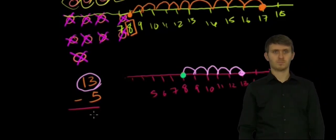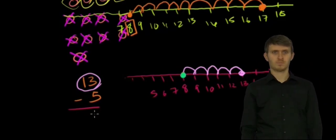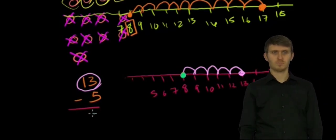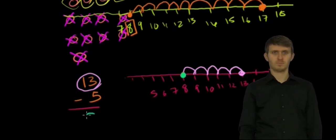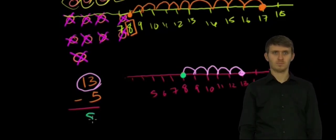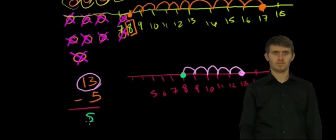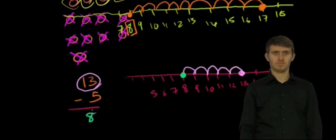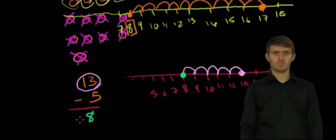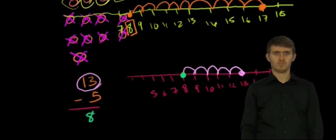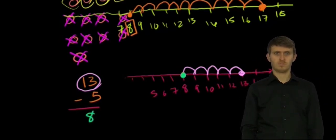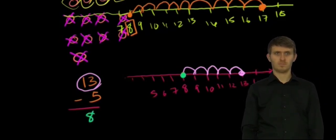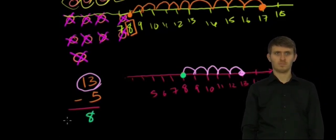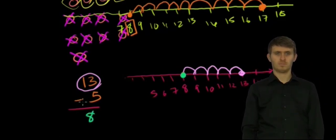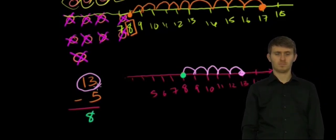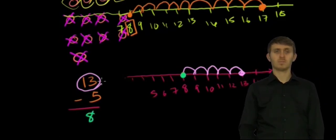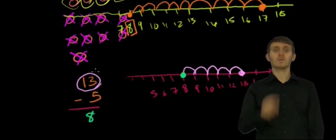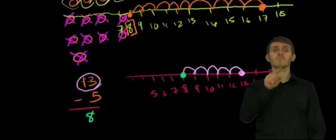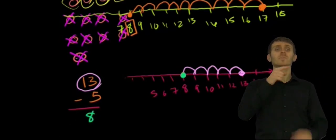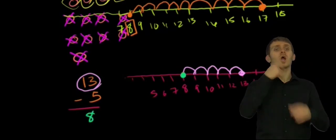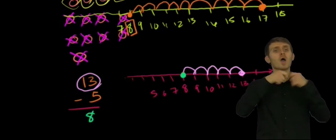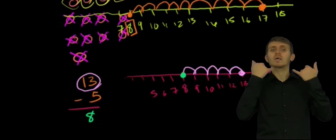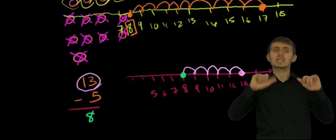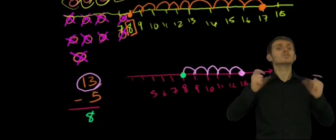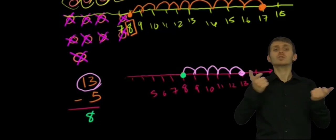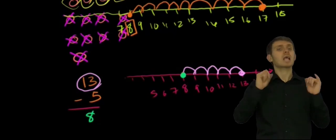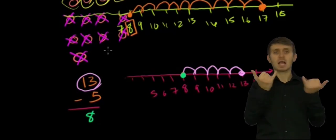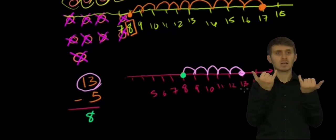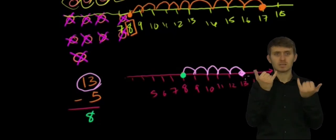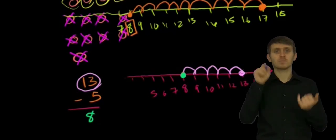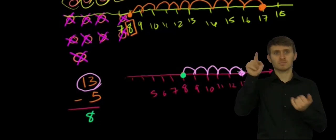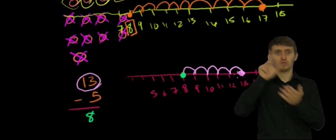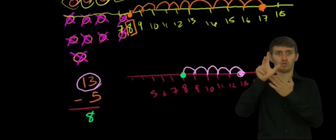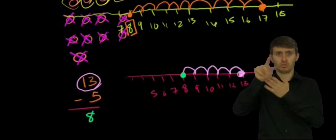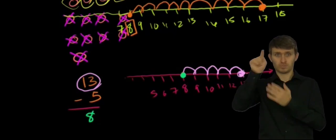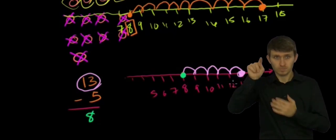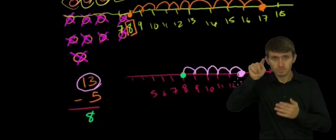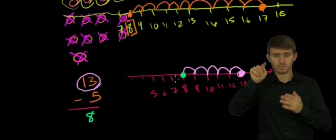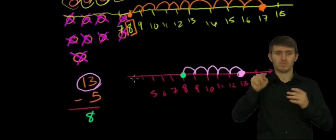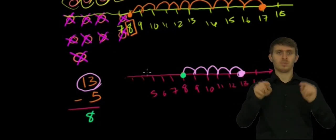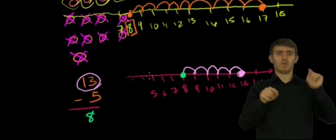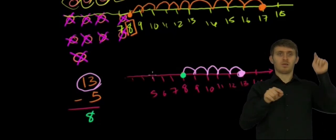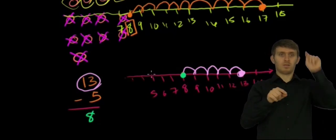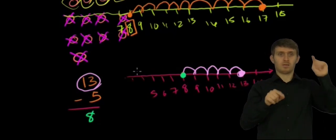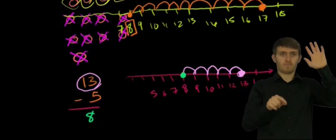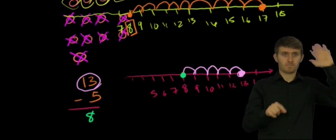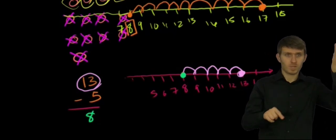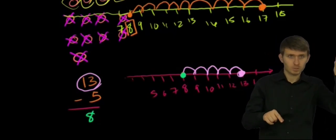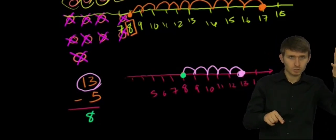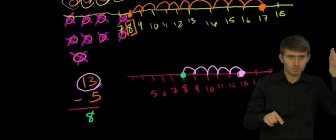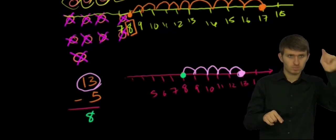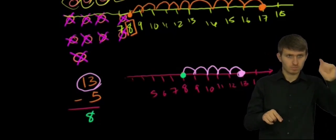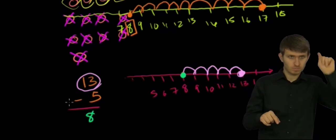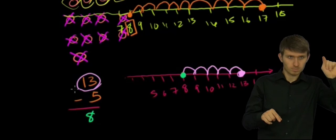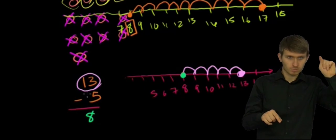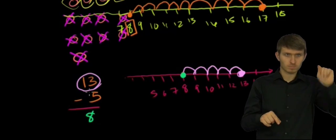5 is equal to 8. Now another way we could have thought about that, I plotted where 13 is, I can plot where